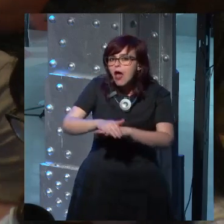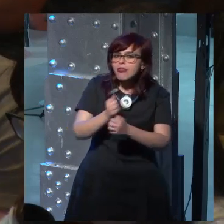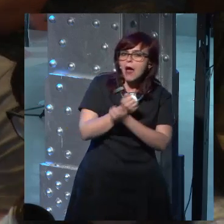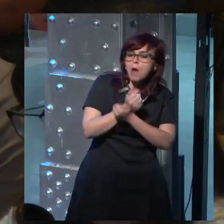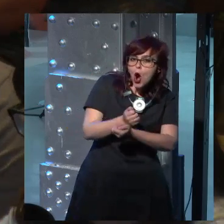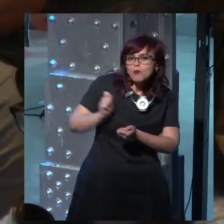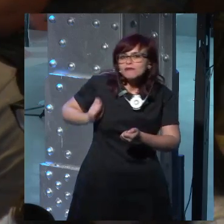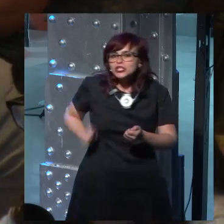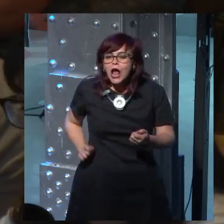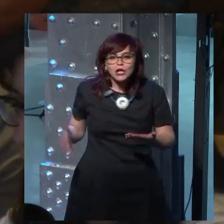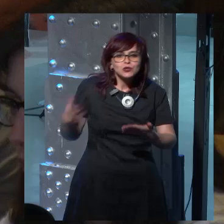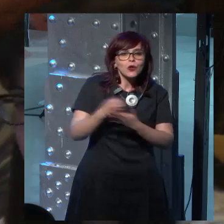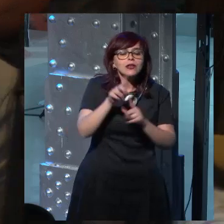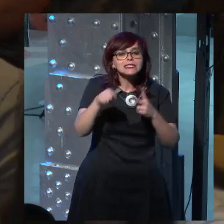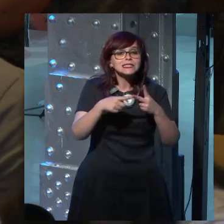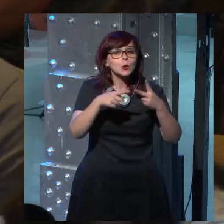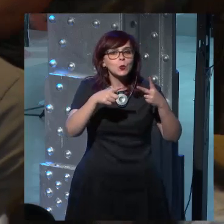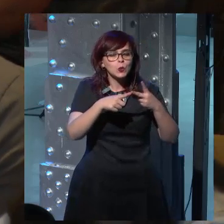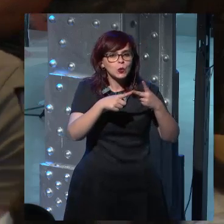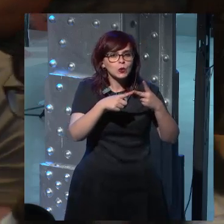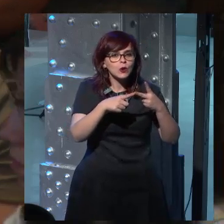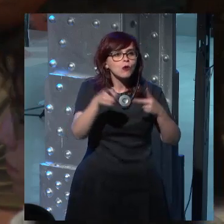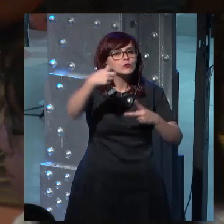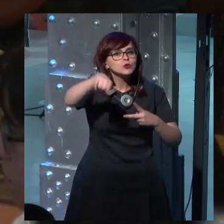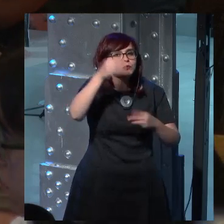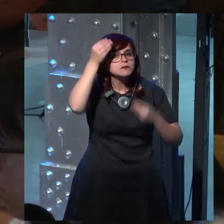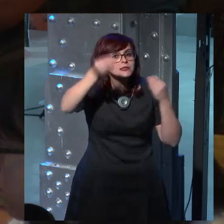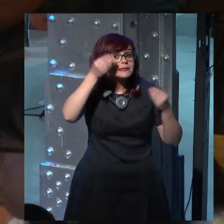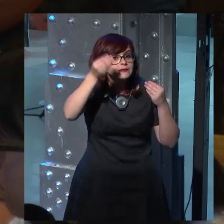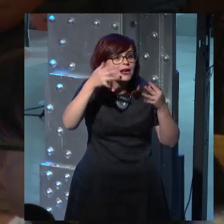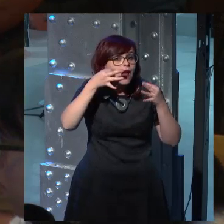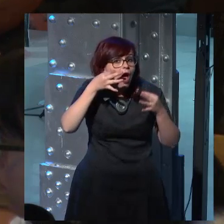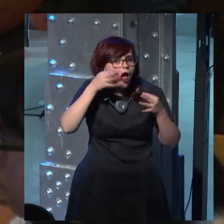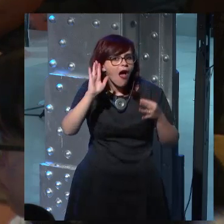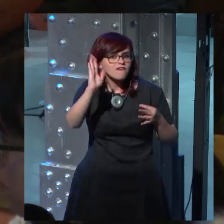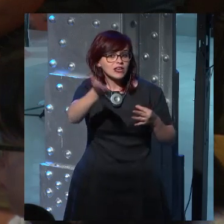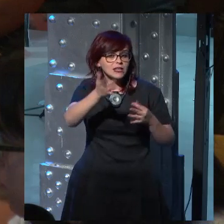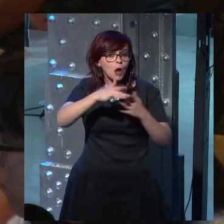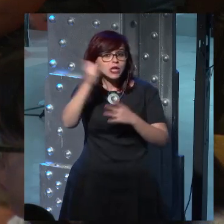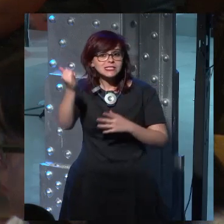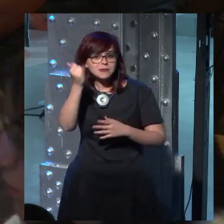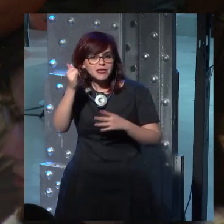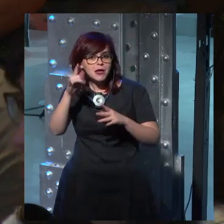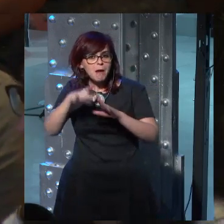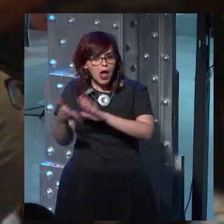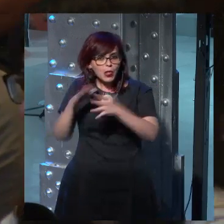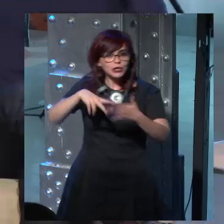of friendship, love, also professional relationship, and secondly, how is it going to impact on the evolution